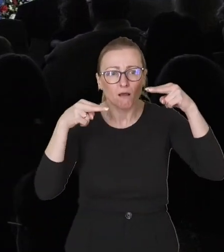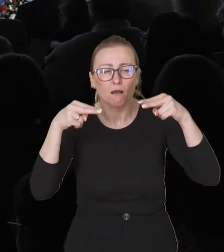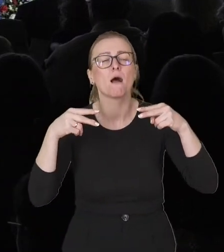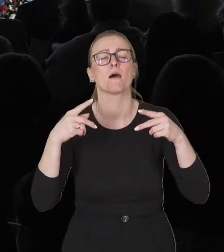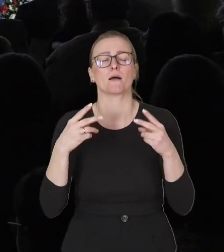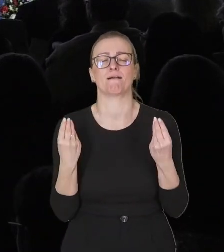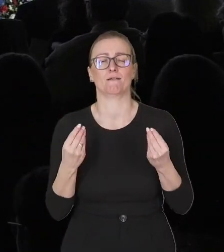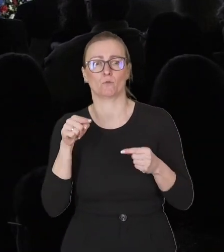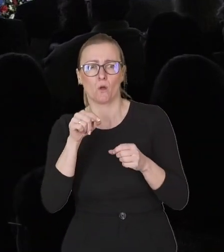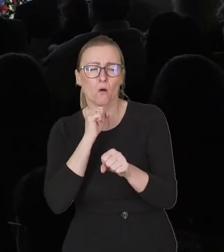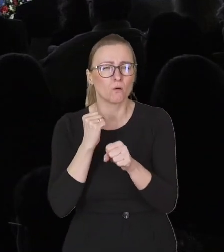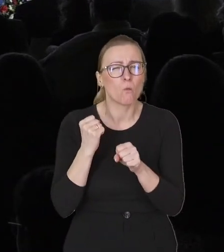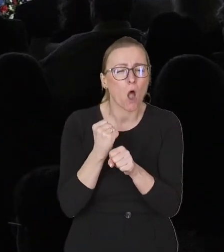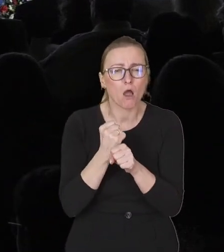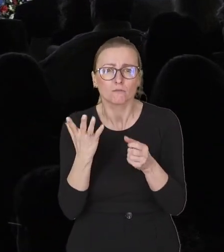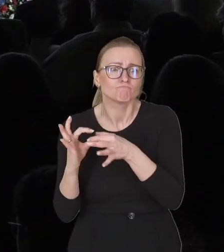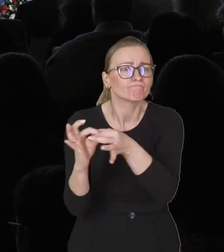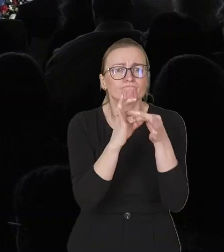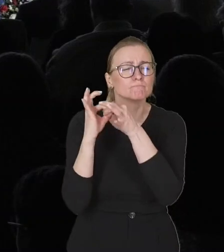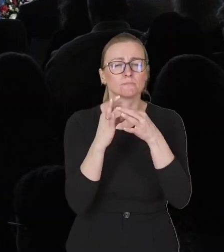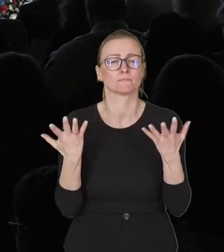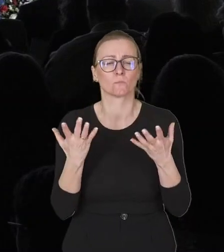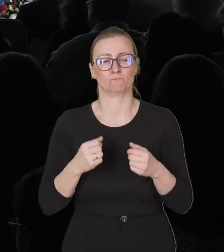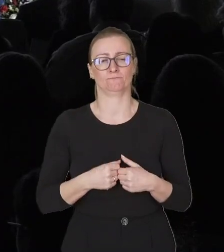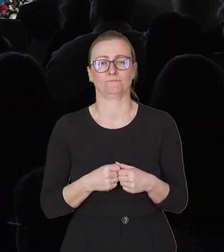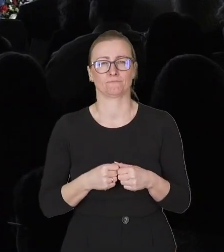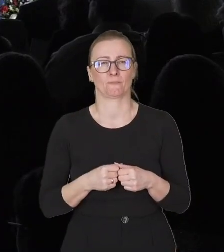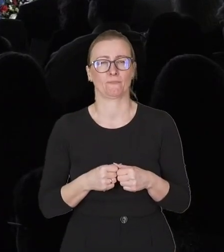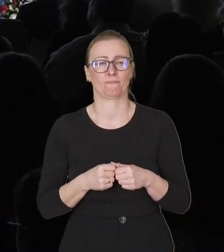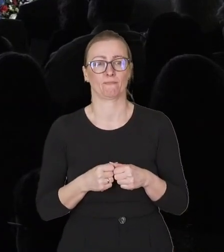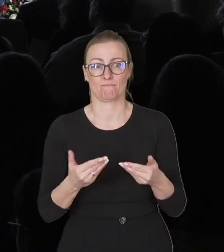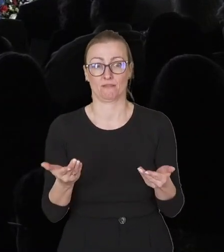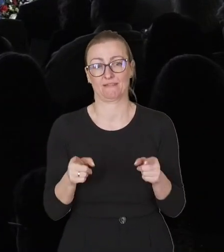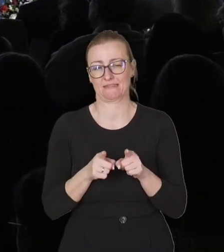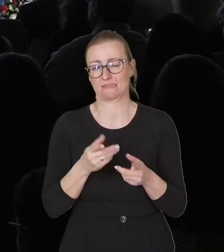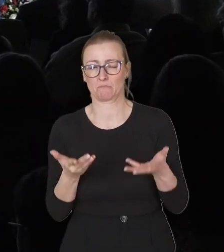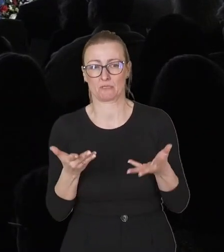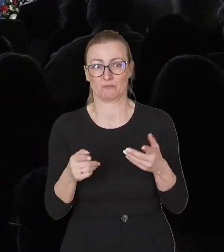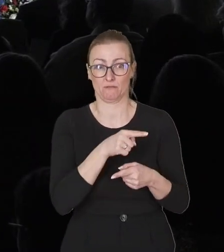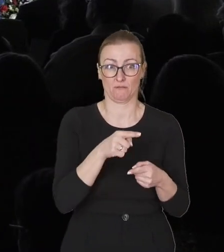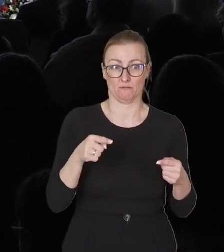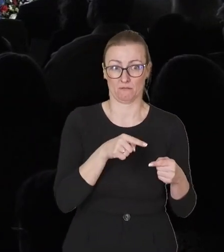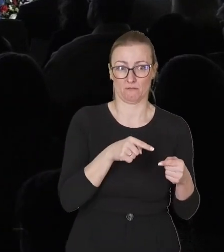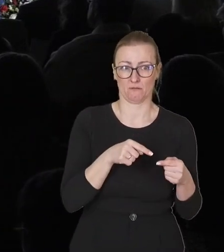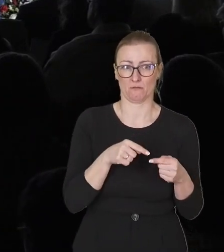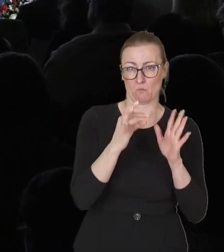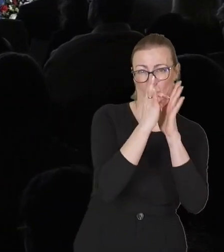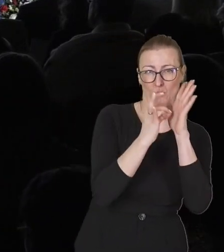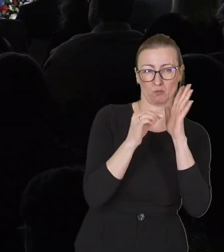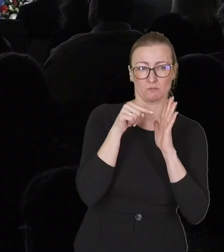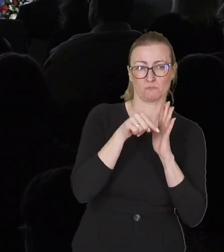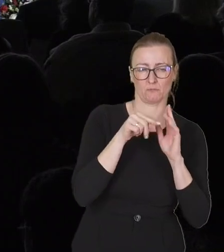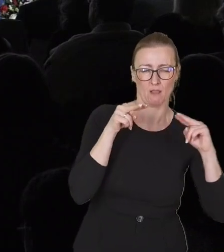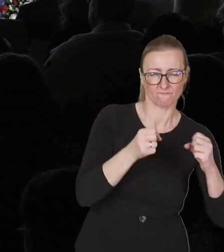of cohesion policy, with the big ideas behind, but also with the challenges related to implementation.